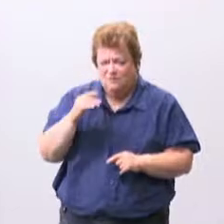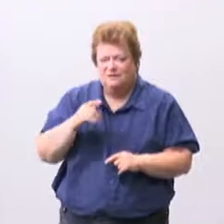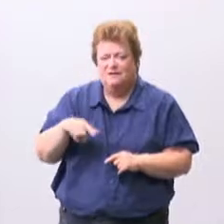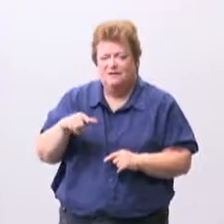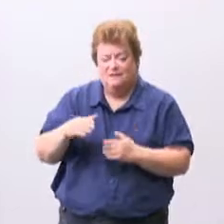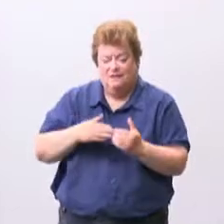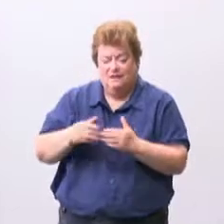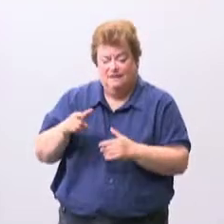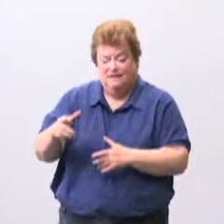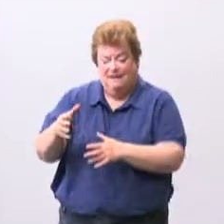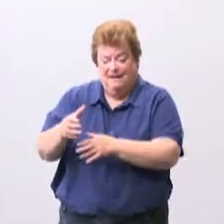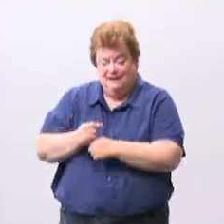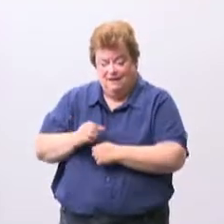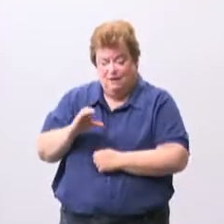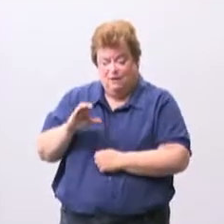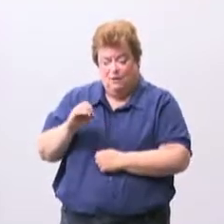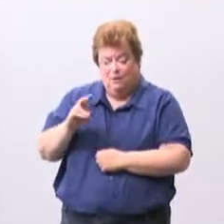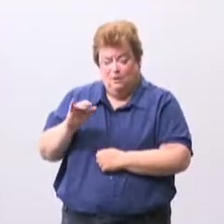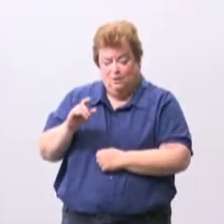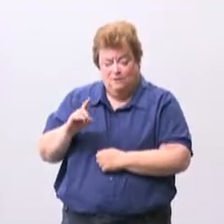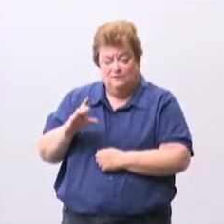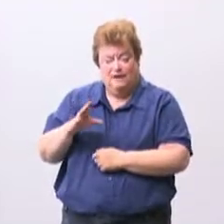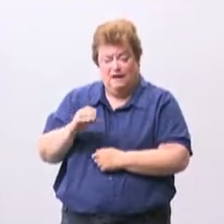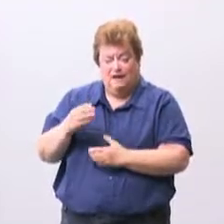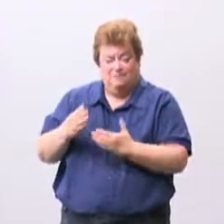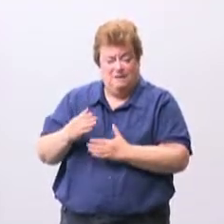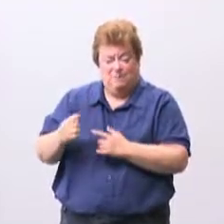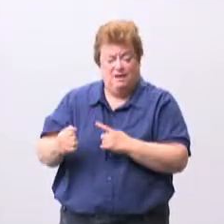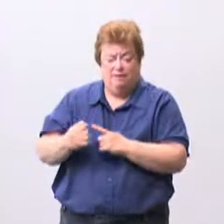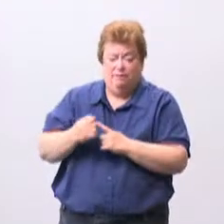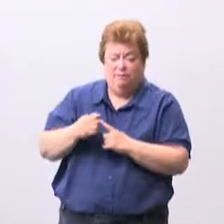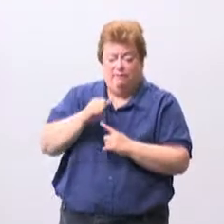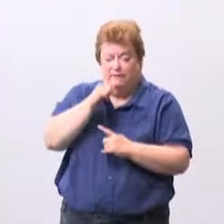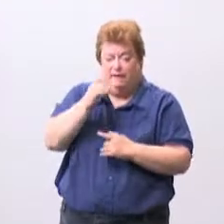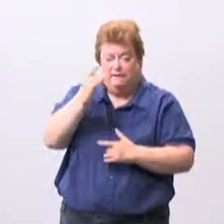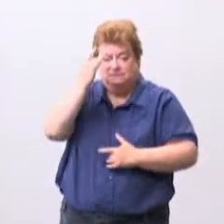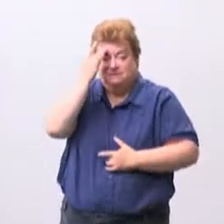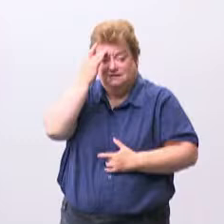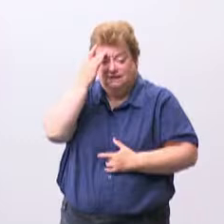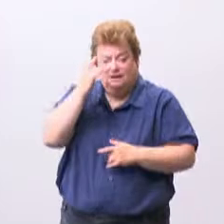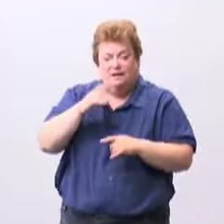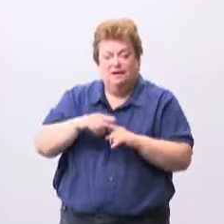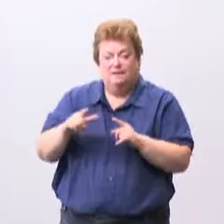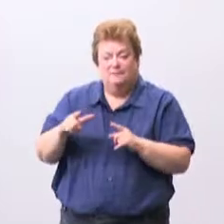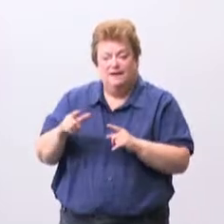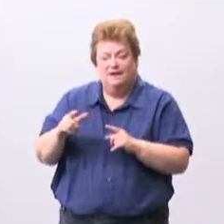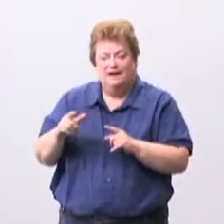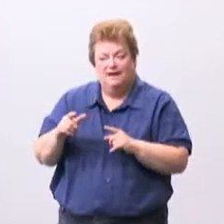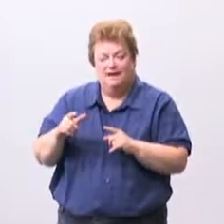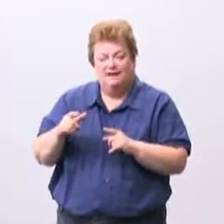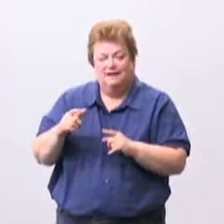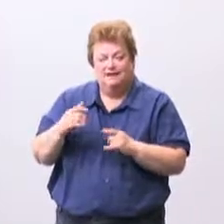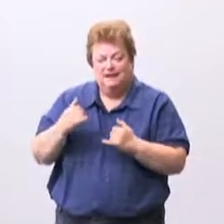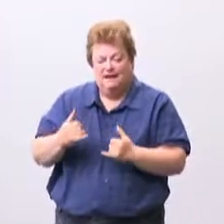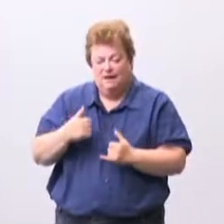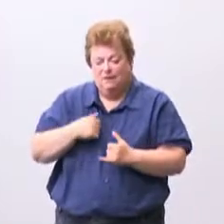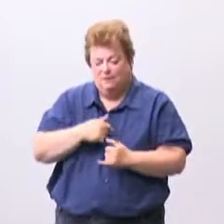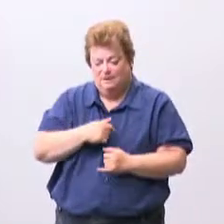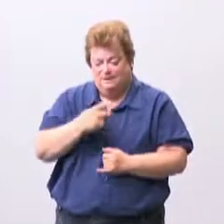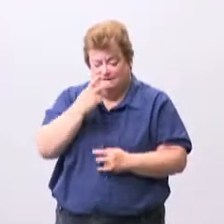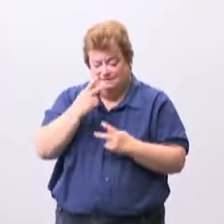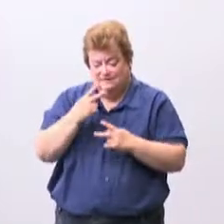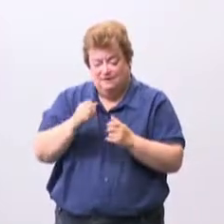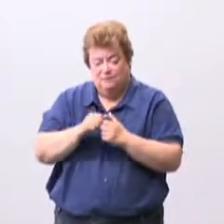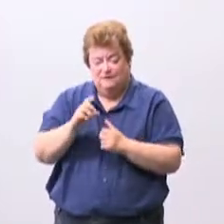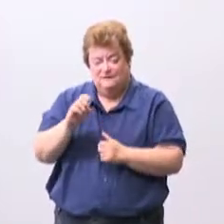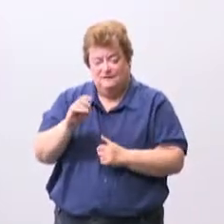may get COVID and maybe they won't be as ill, but that's not what we're necessarily seeing anymore, especially with Delta. But